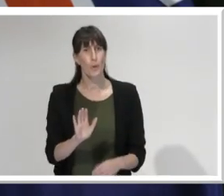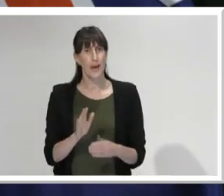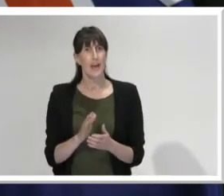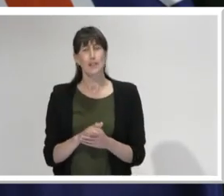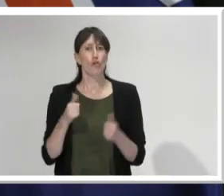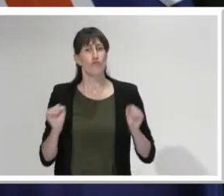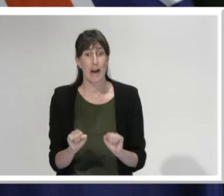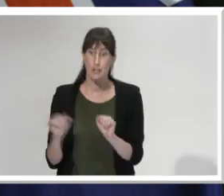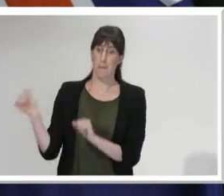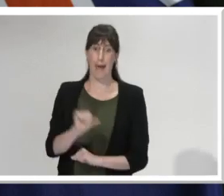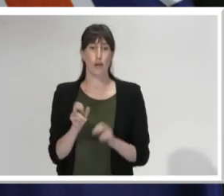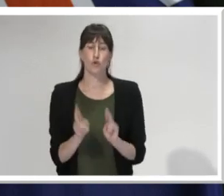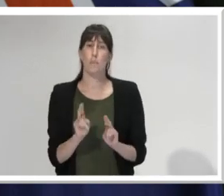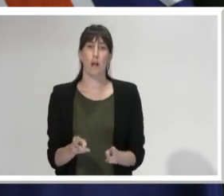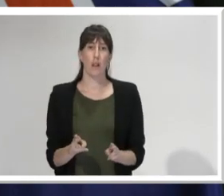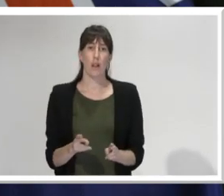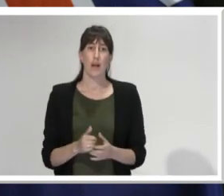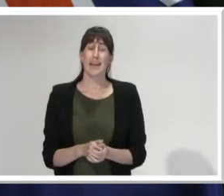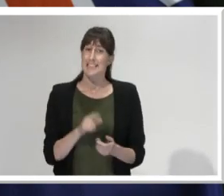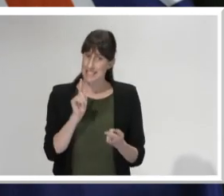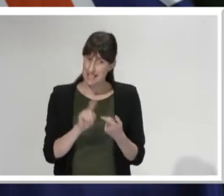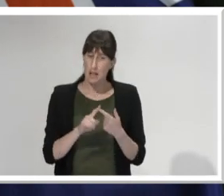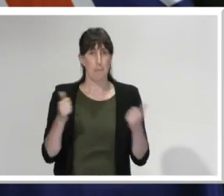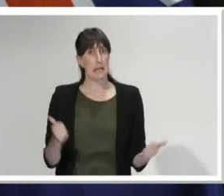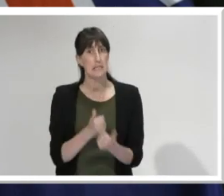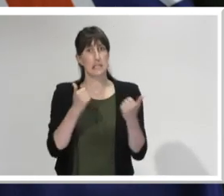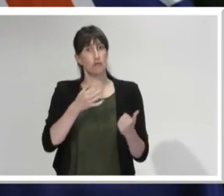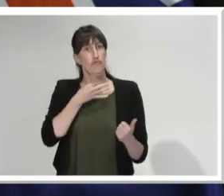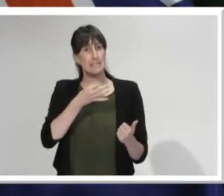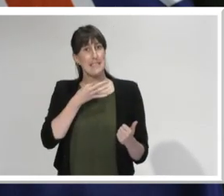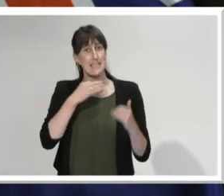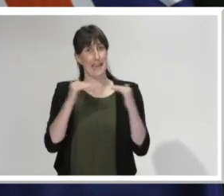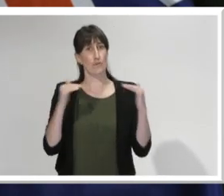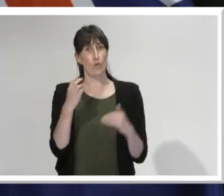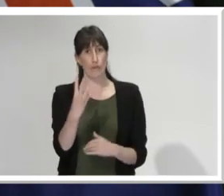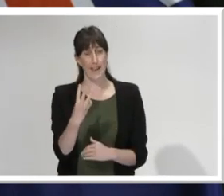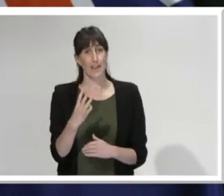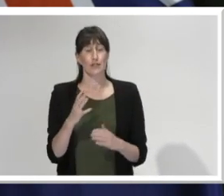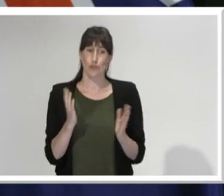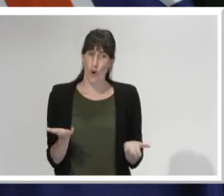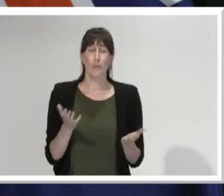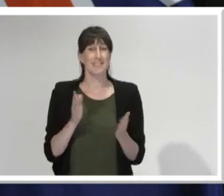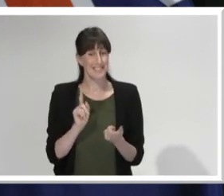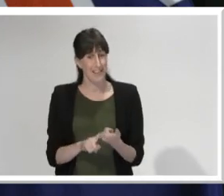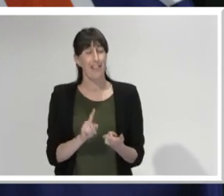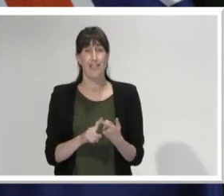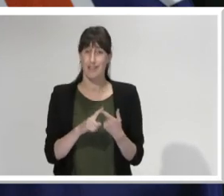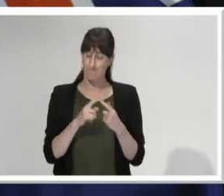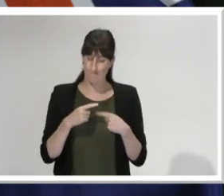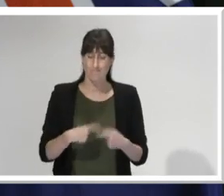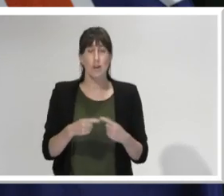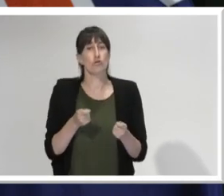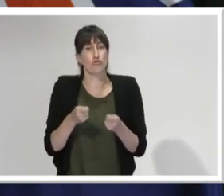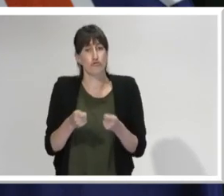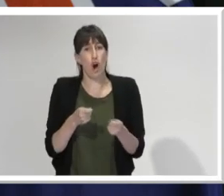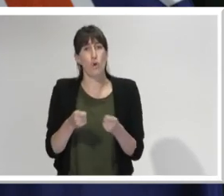health and where there can be a significant loosening of controls on people's movement and your ability to socialise with one another.